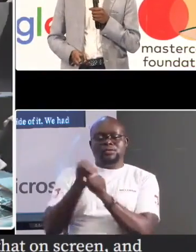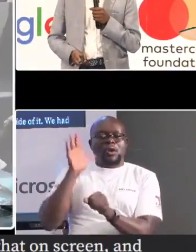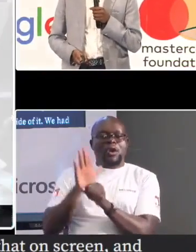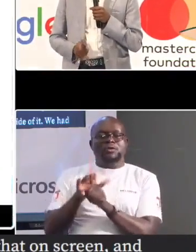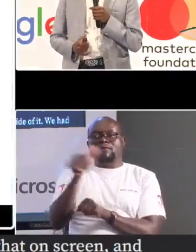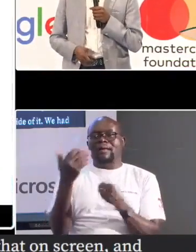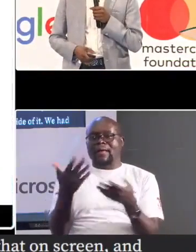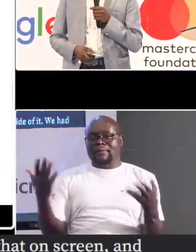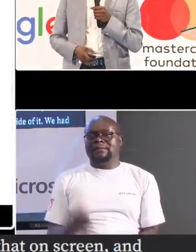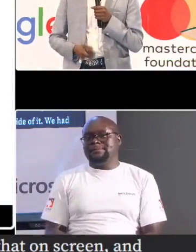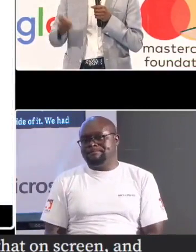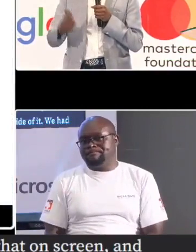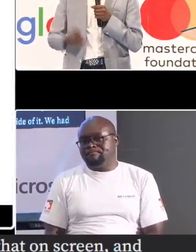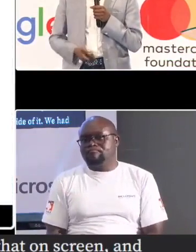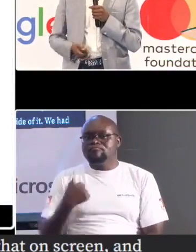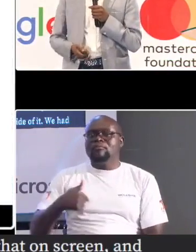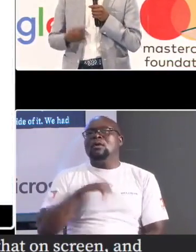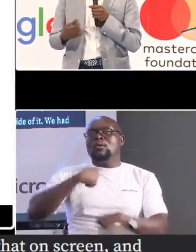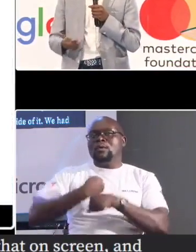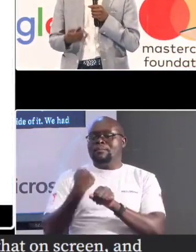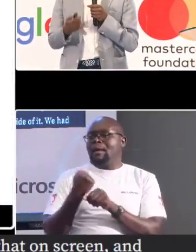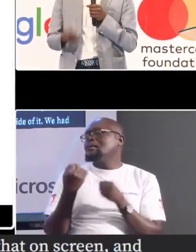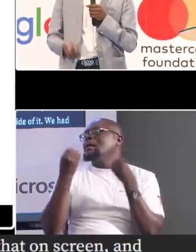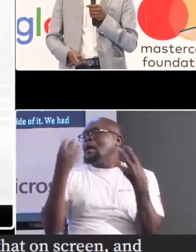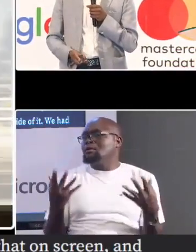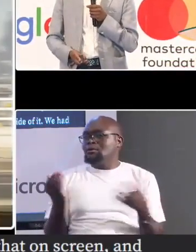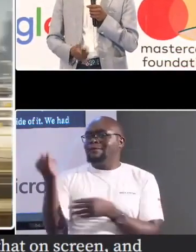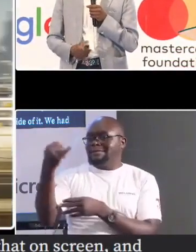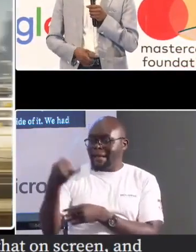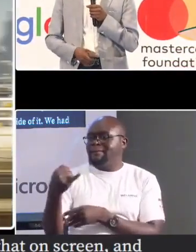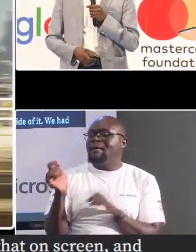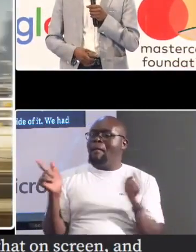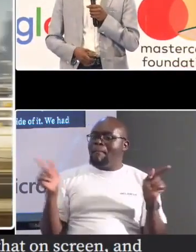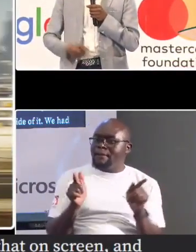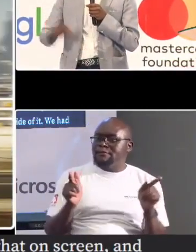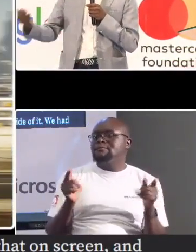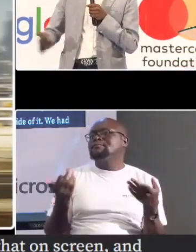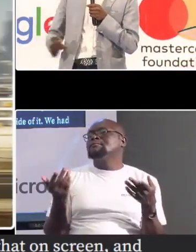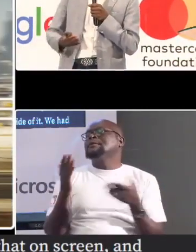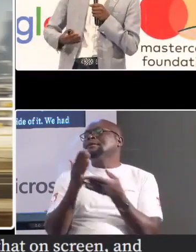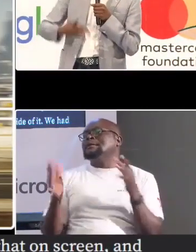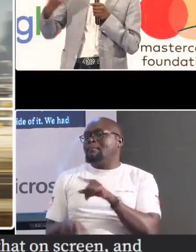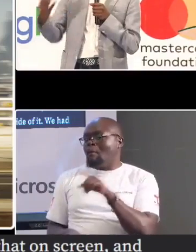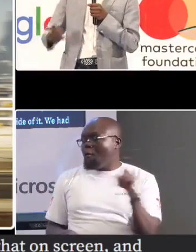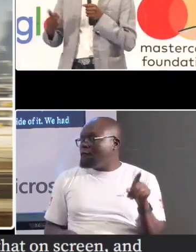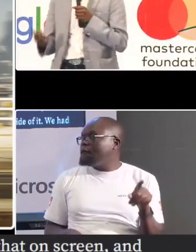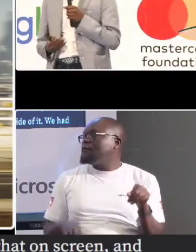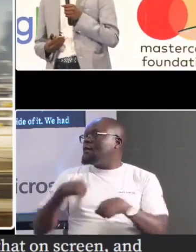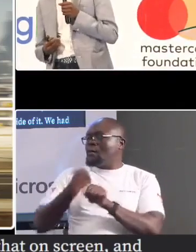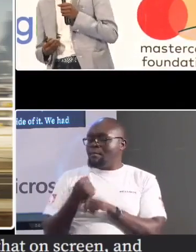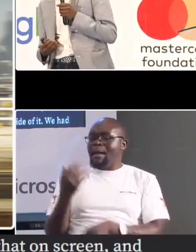things. We created a lot of design briefs, and we created